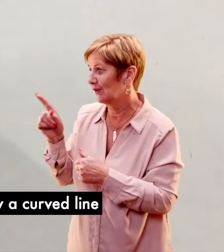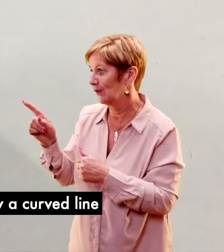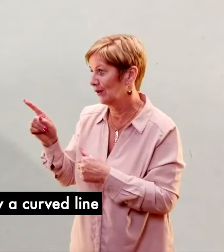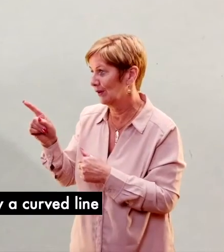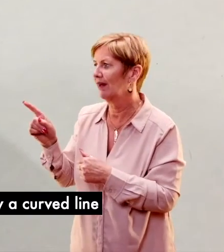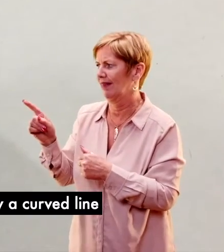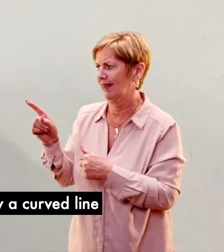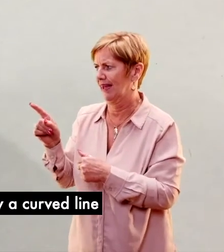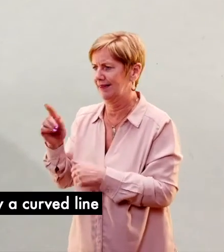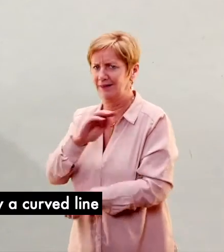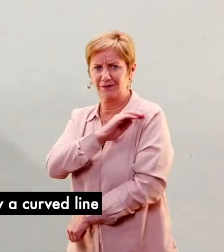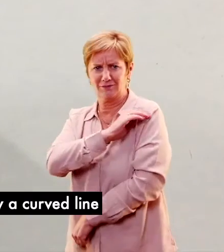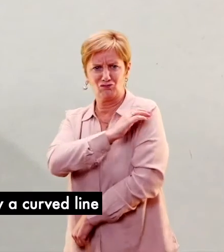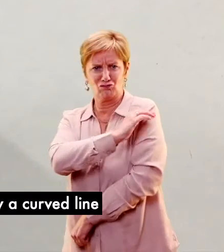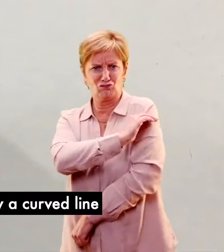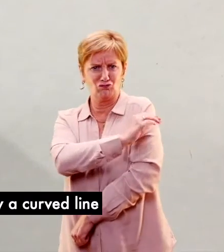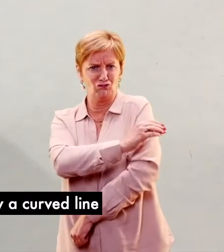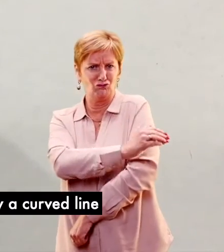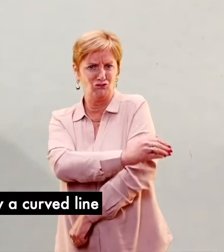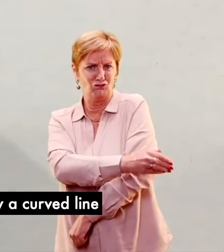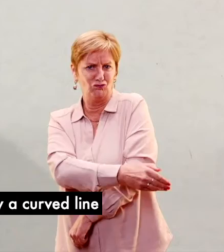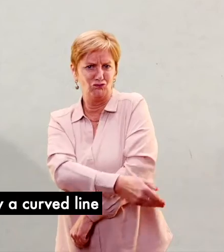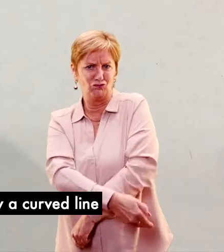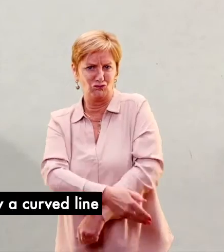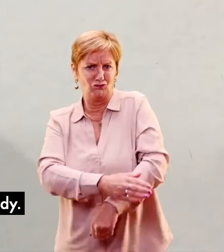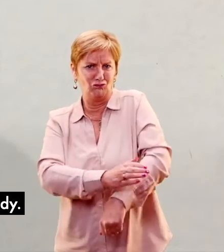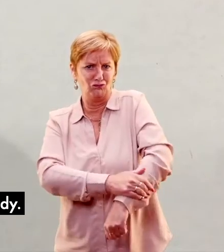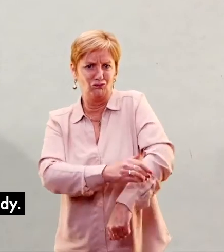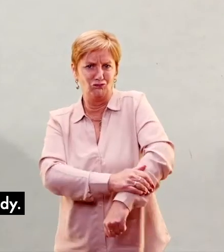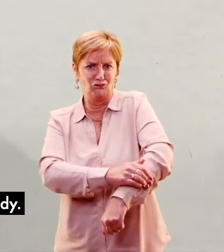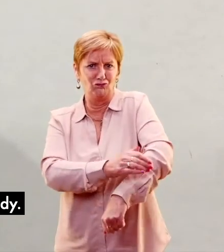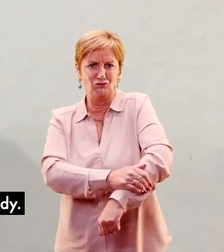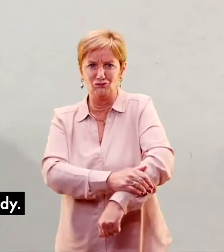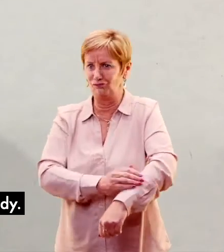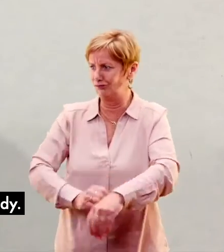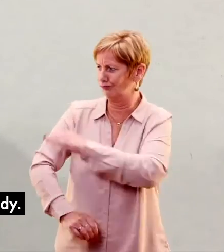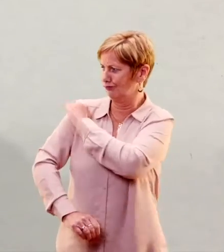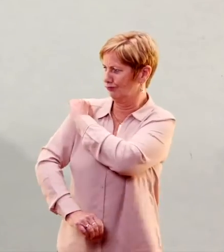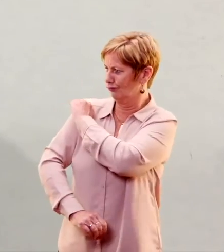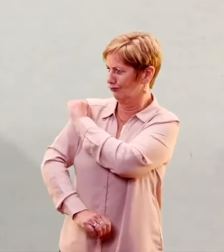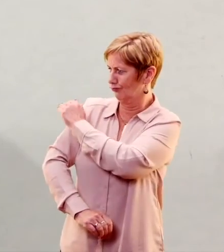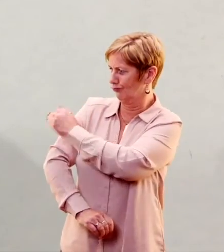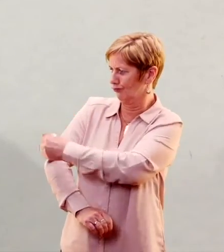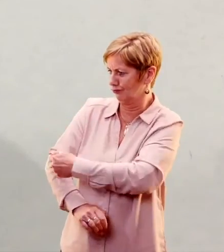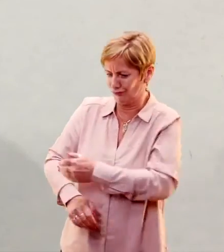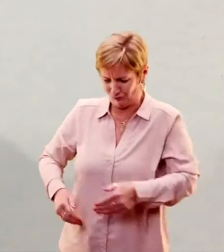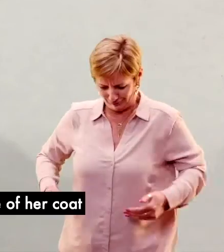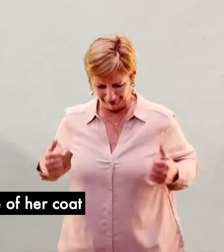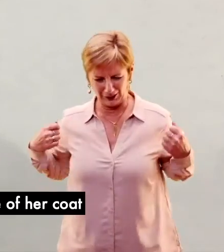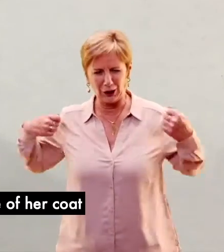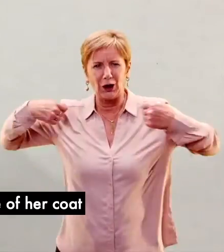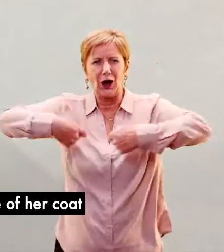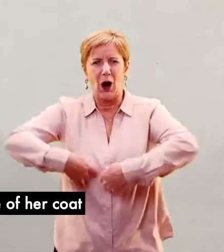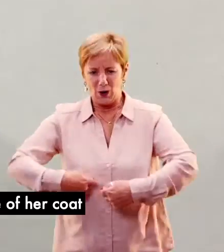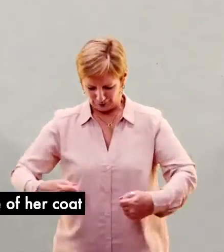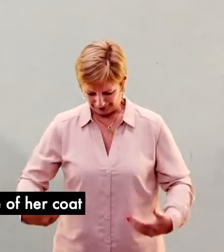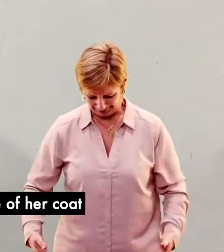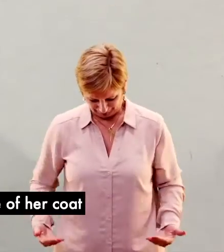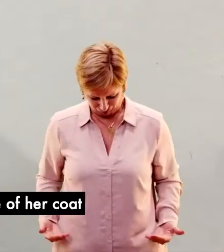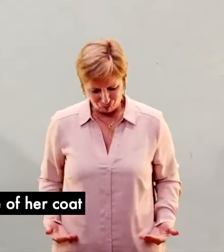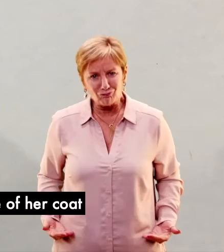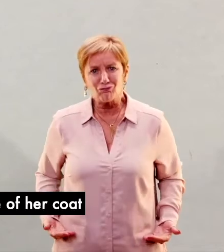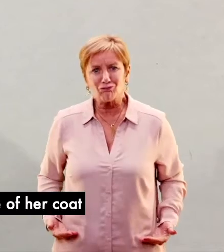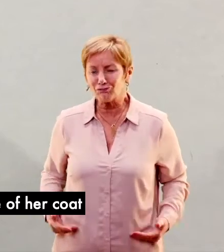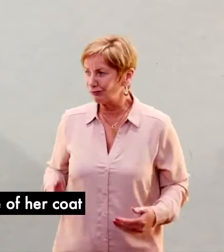Then, from the head, we're going to draw a curved line following the curve of the body. This is for Marge's arm. It's going to come down to the middle